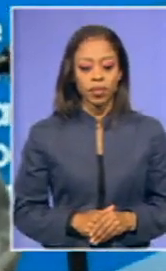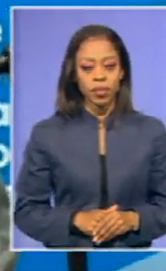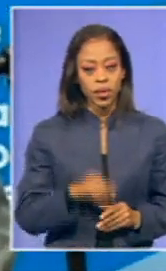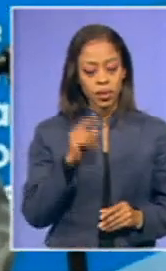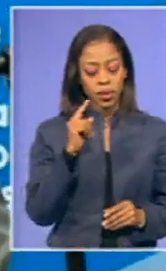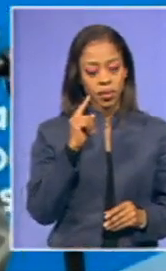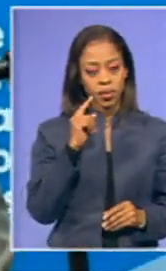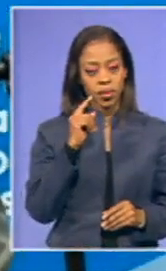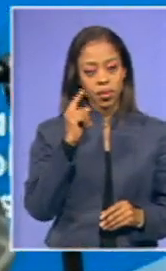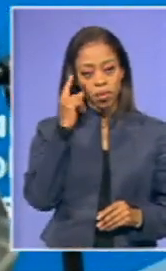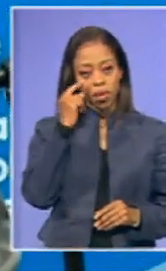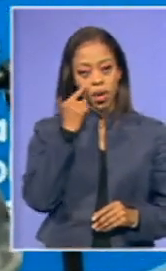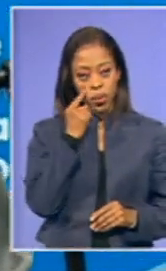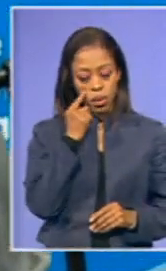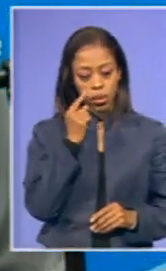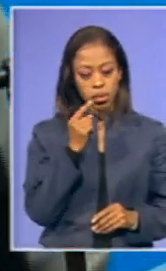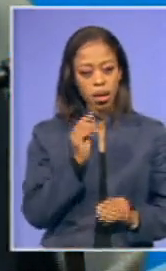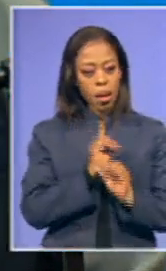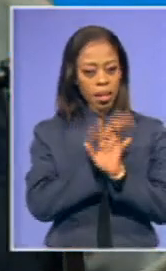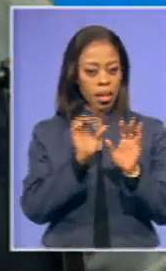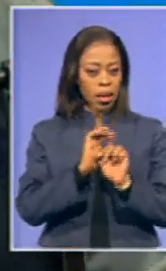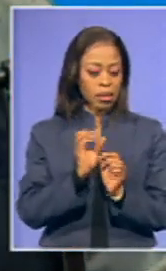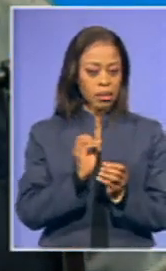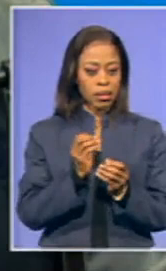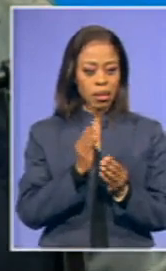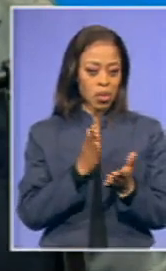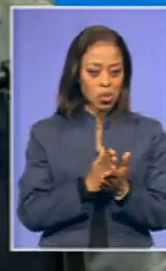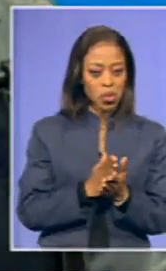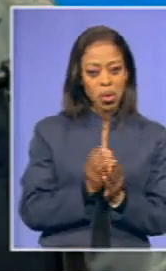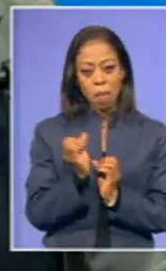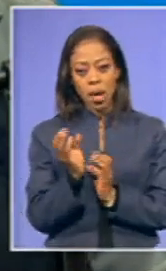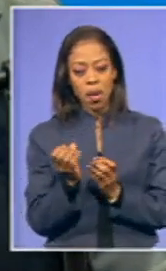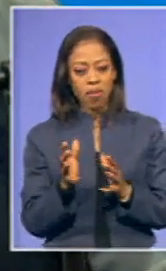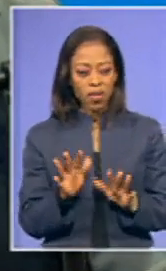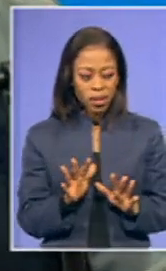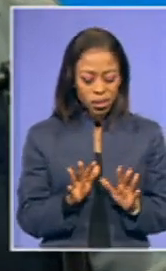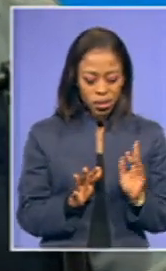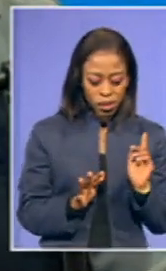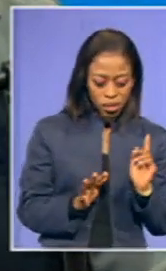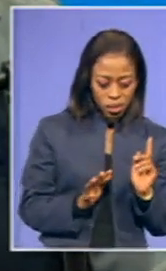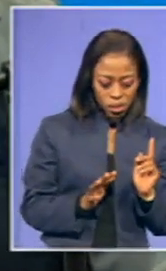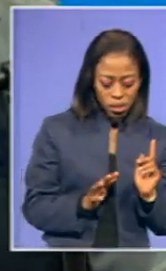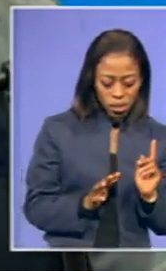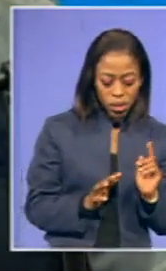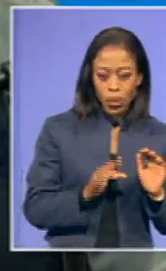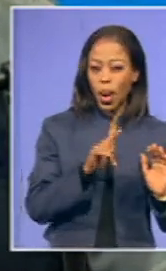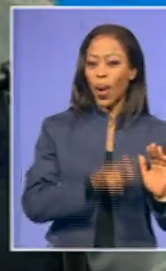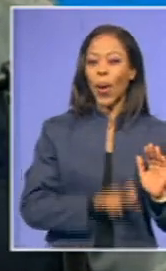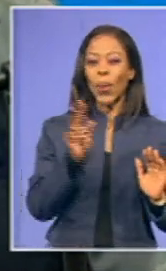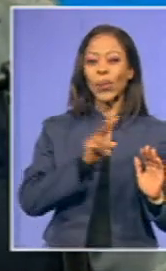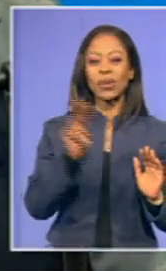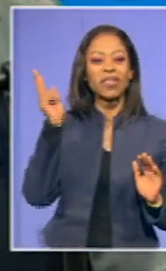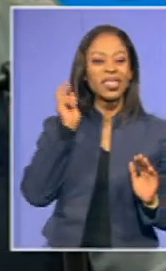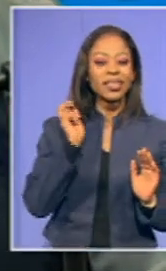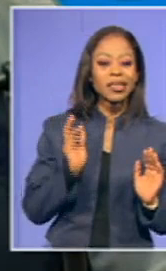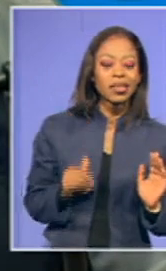This is just a question of clarity. Apologies if you really addressed this. In terms of the two pipes that were damaged, the pipes that convey